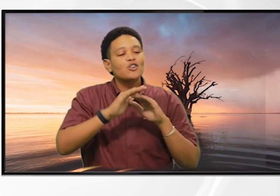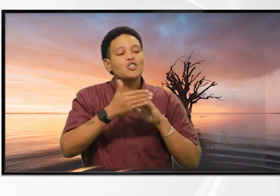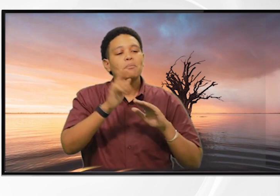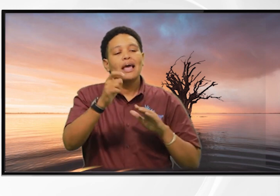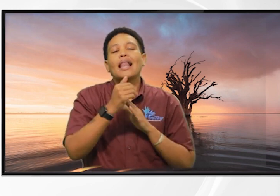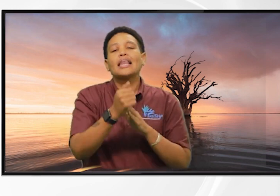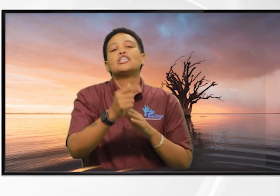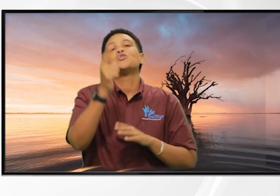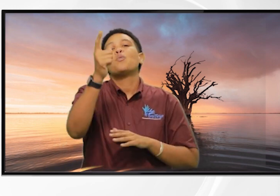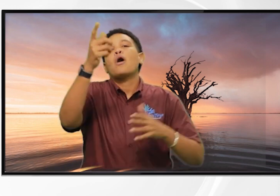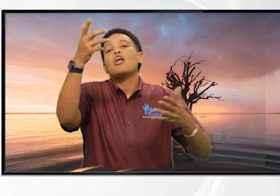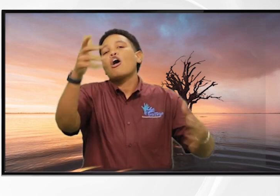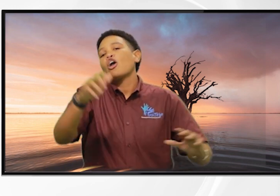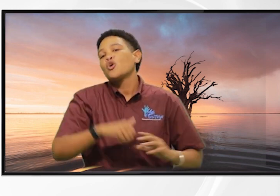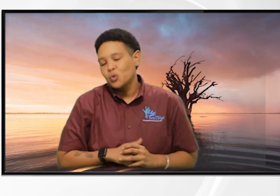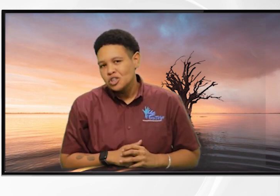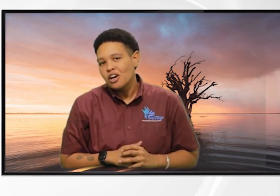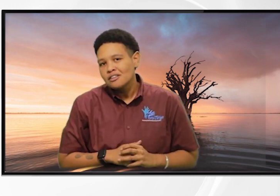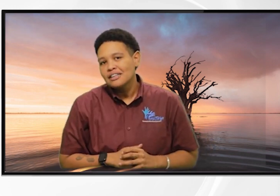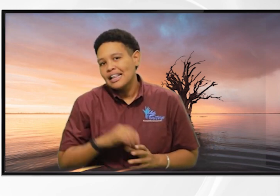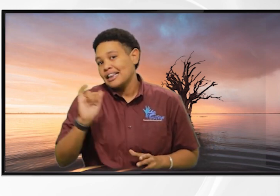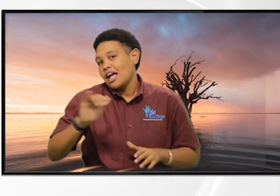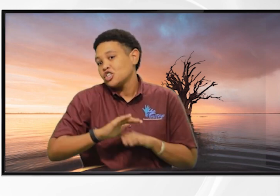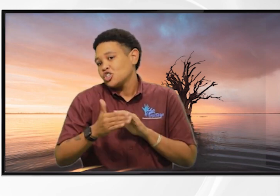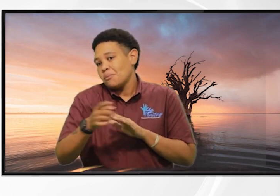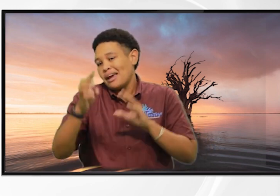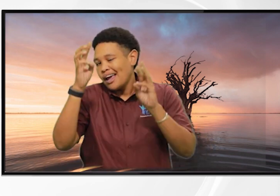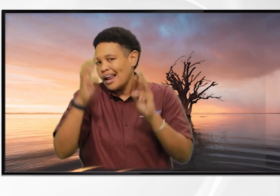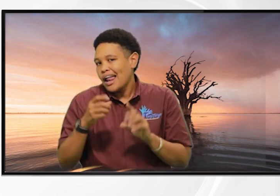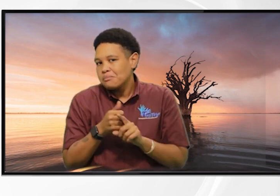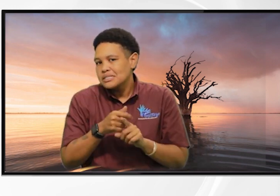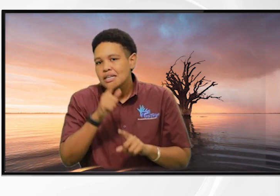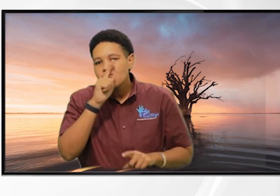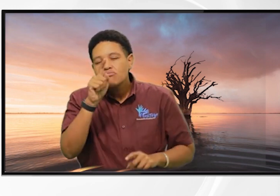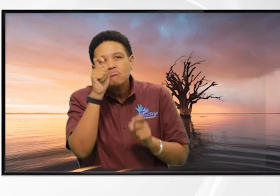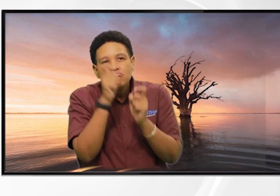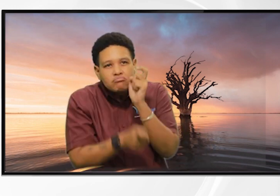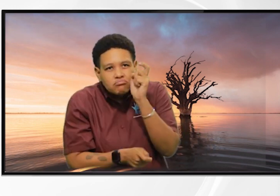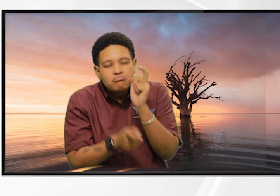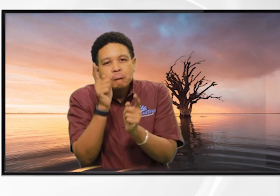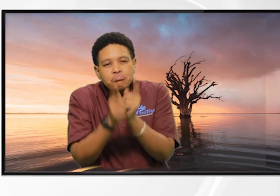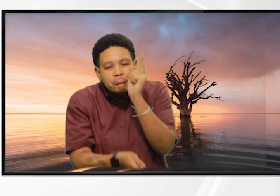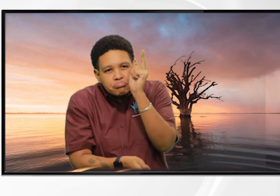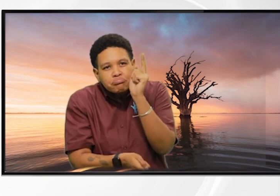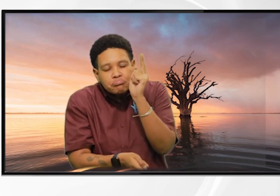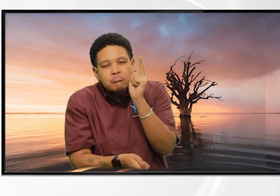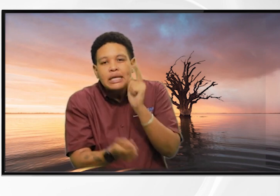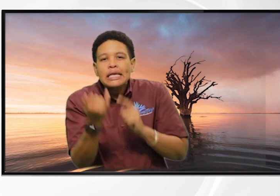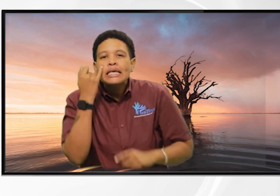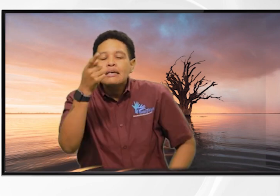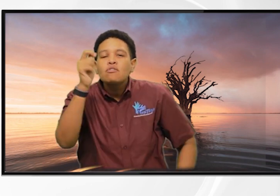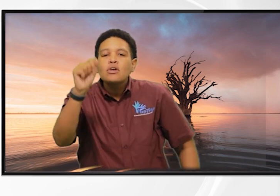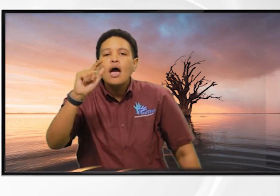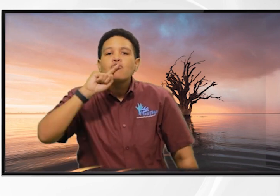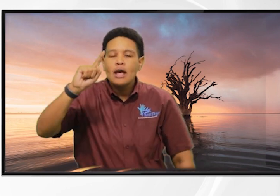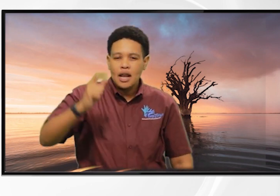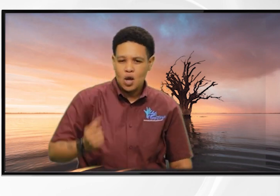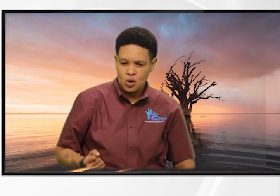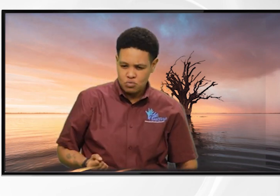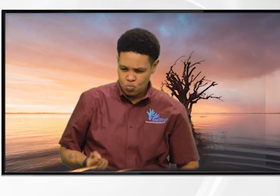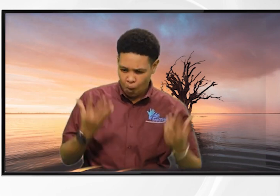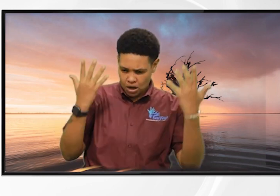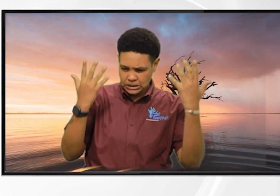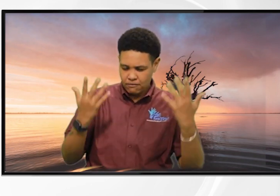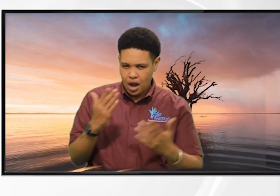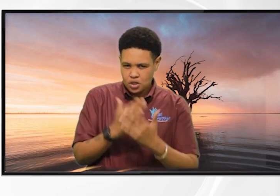one conclusion: that Jamaican climate is changing. If we can quantify some of the